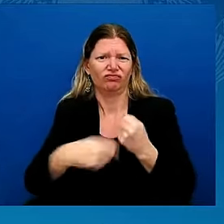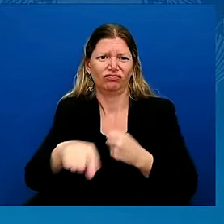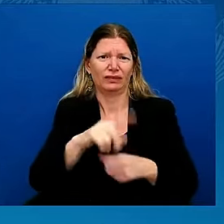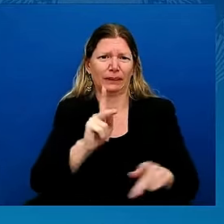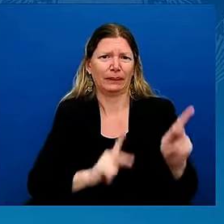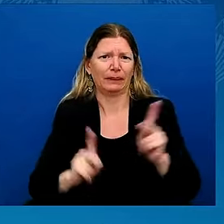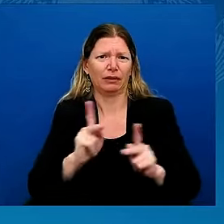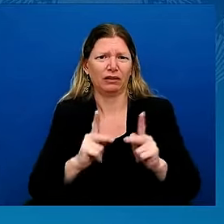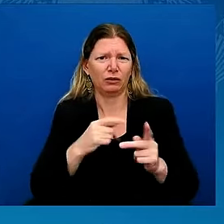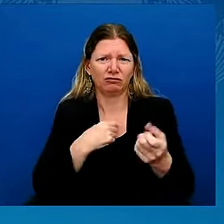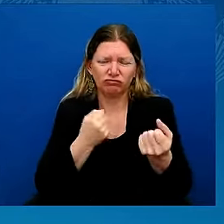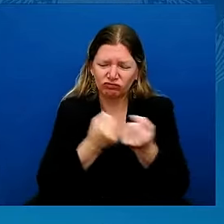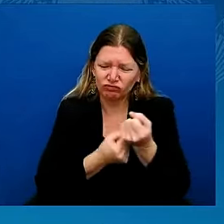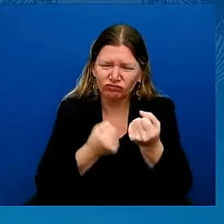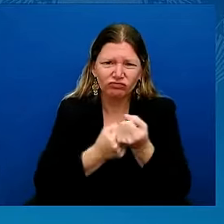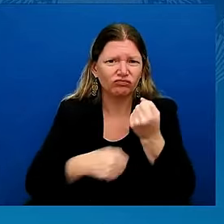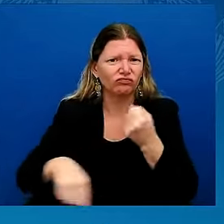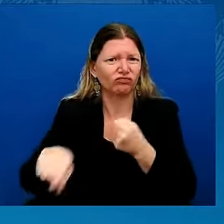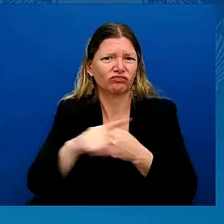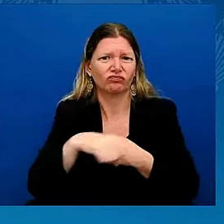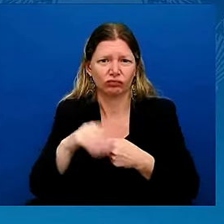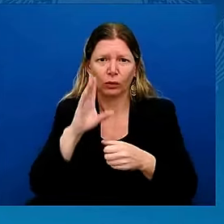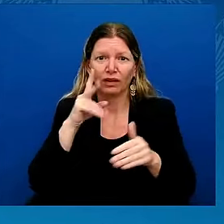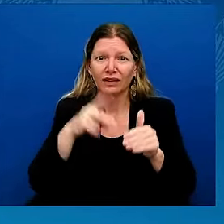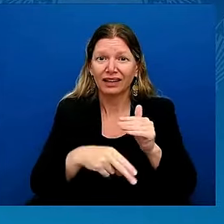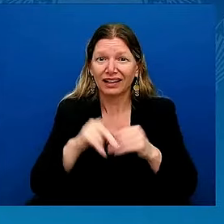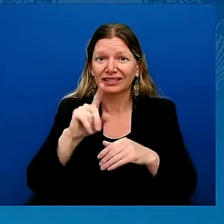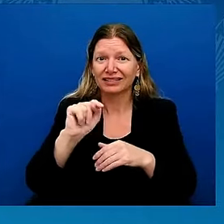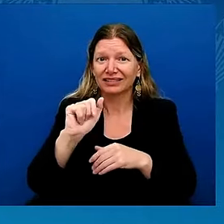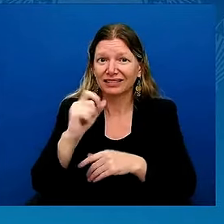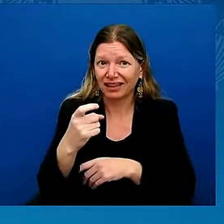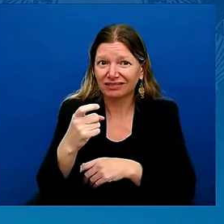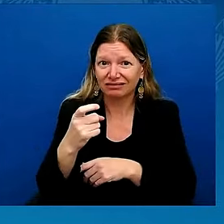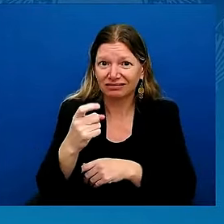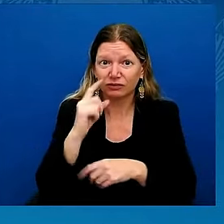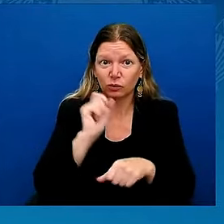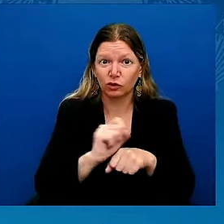including restoring and expanding the child tax credit.